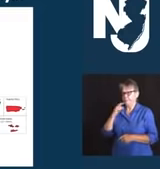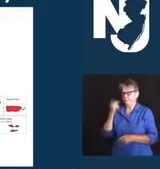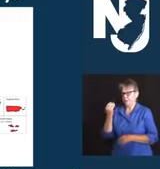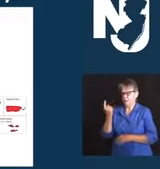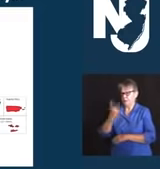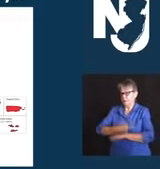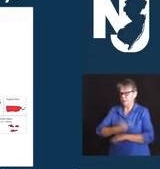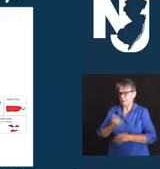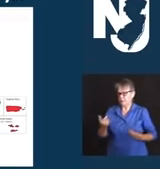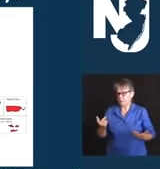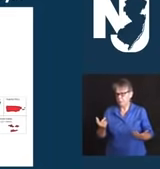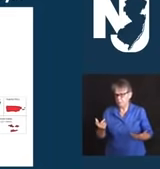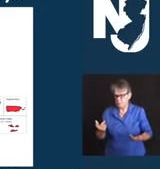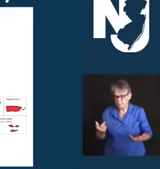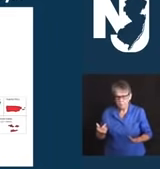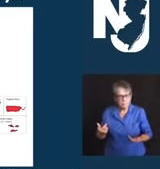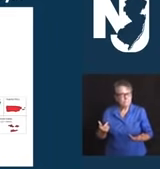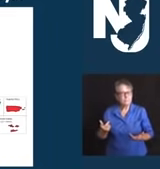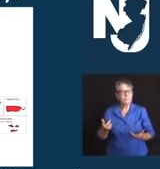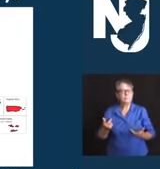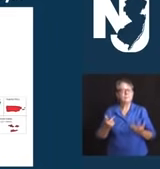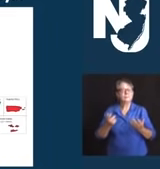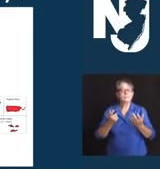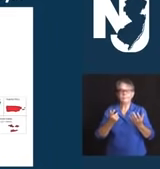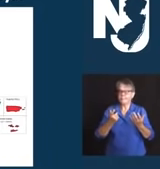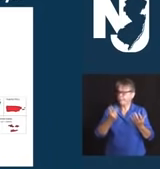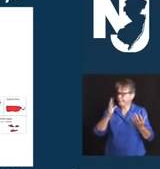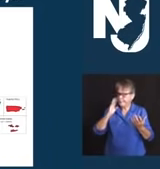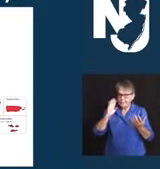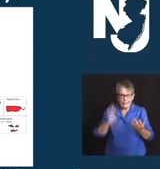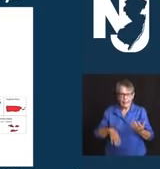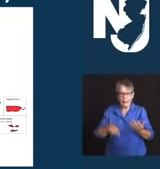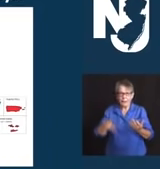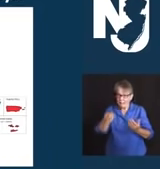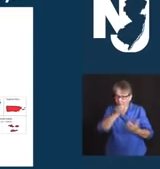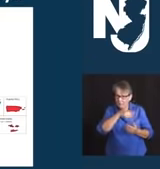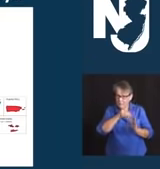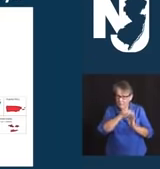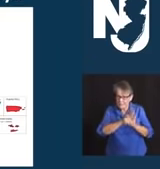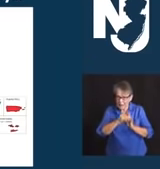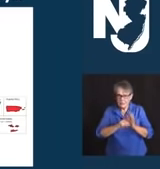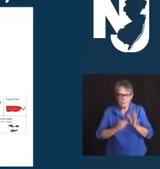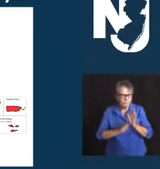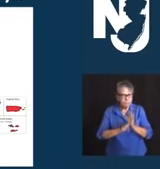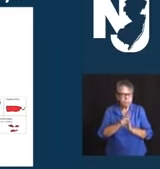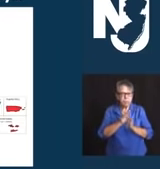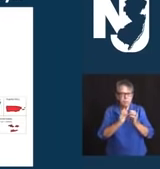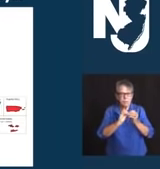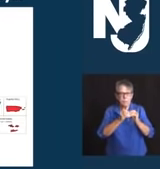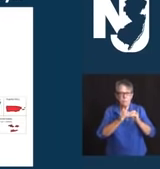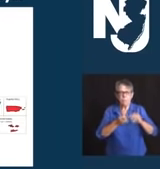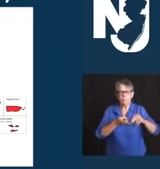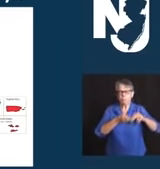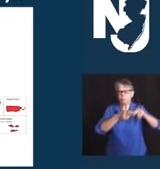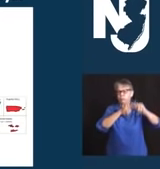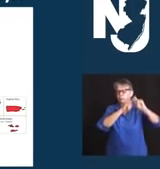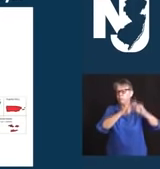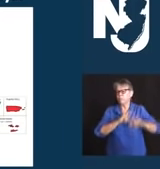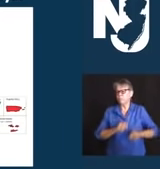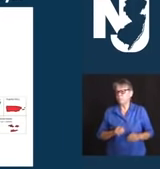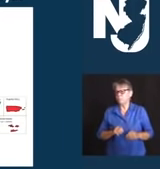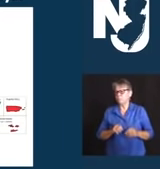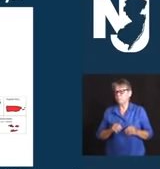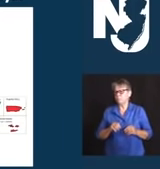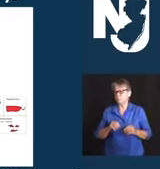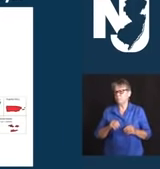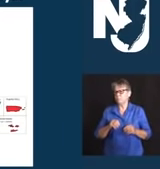positivity rate greater than 10%, and again, either of those on a rolling day, 7-day average. So visit, please,